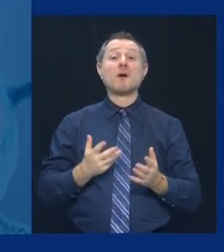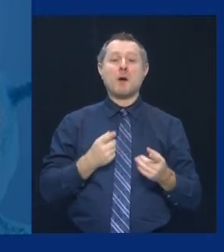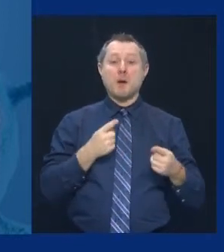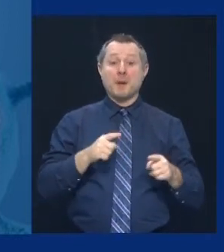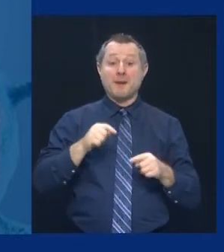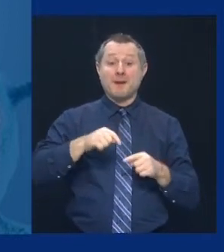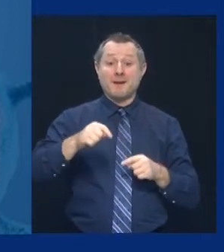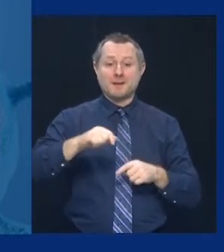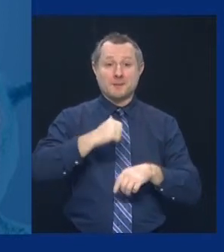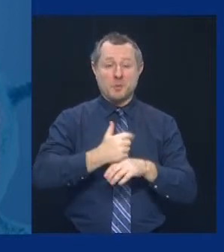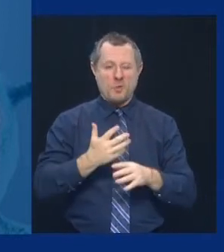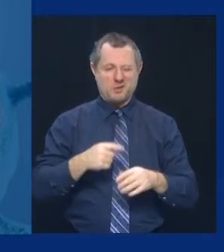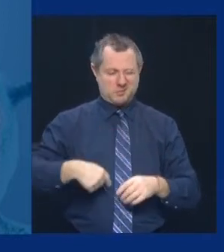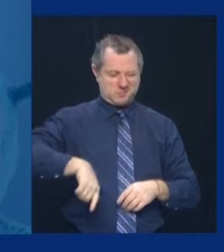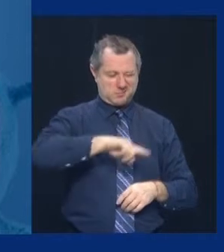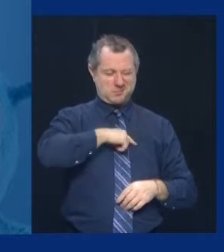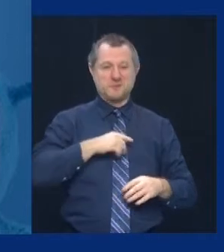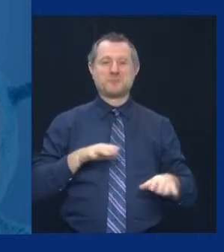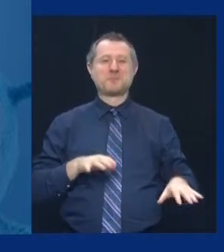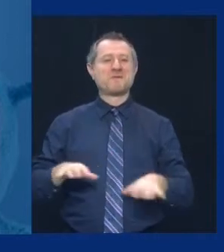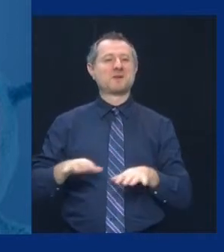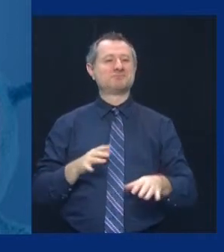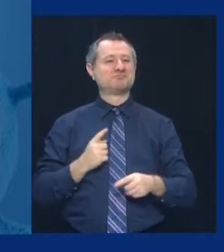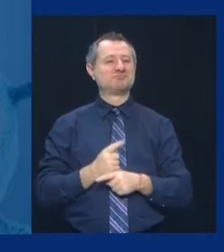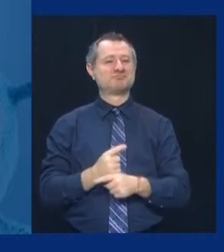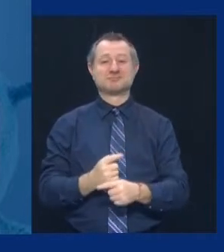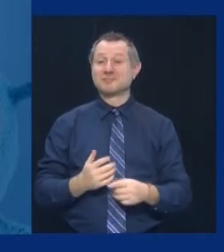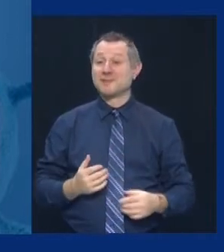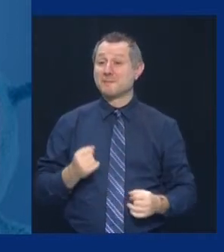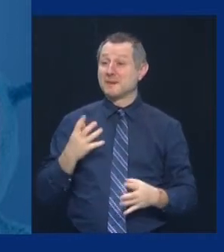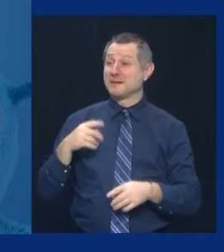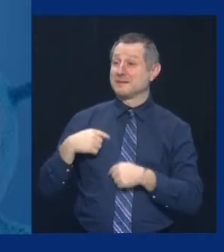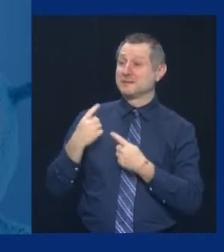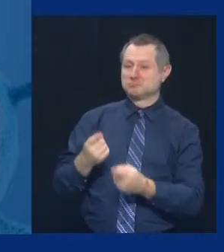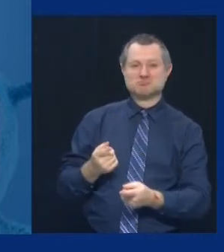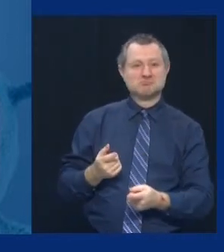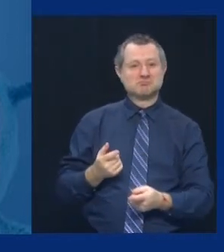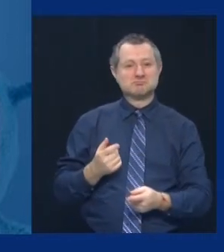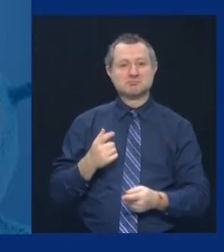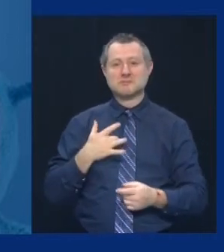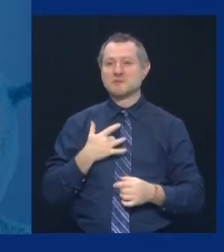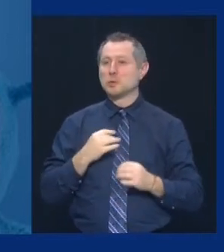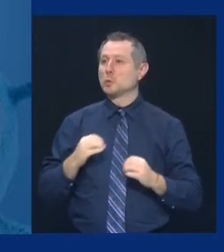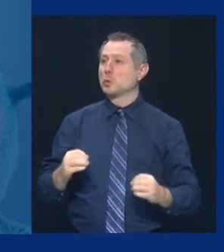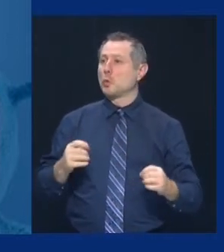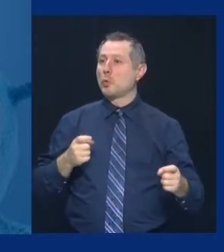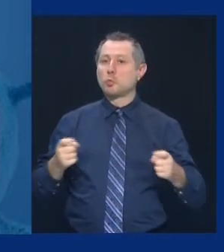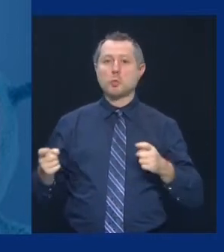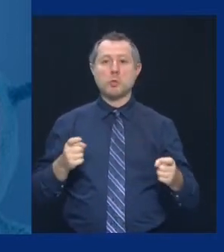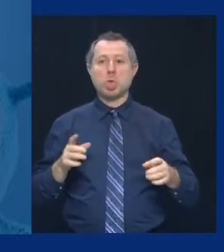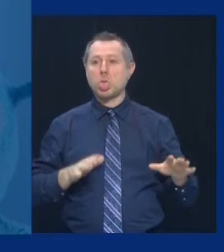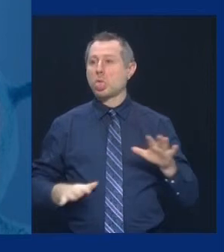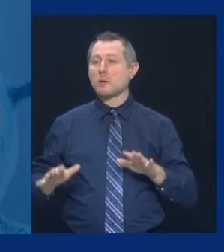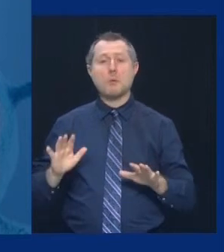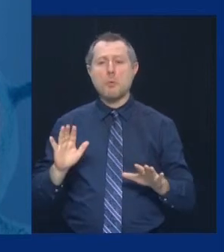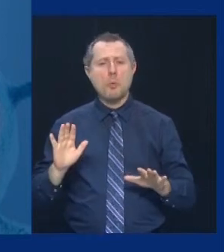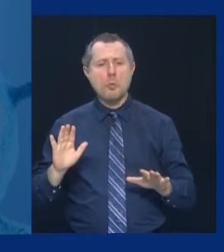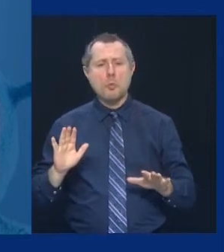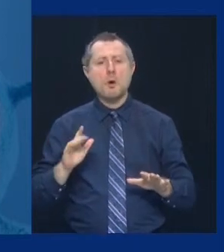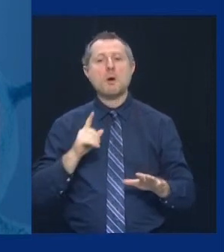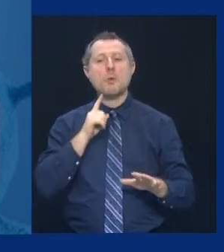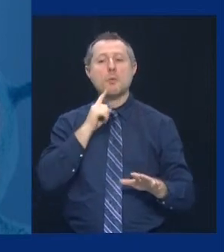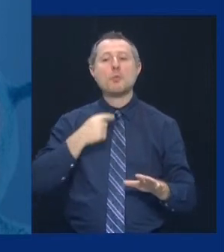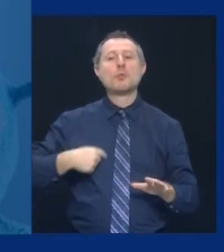actions. A year where we felt out of control, we're actually in ultimate control because we control the spread of the